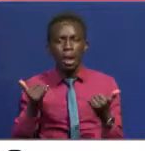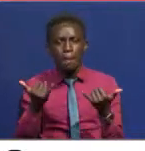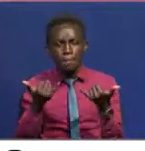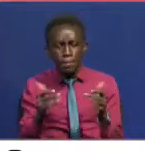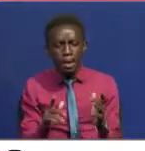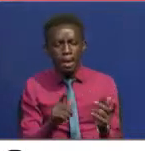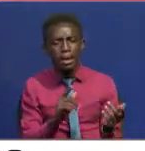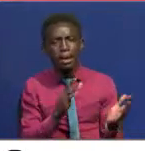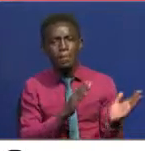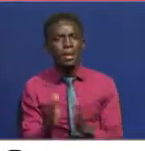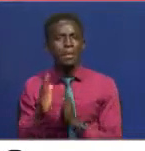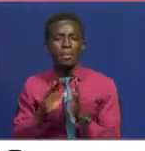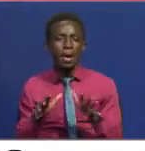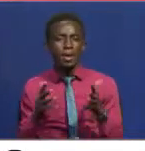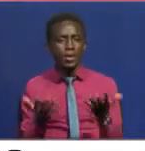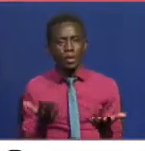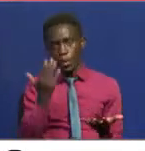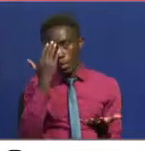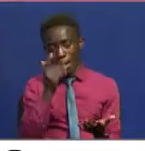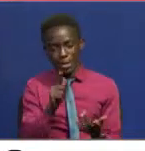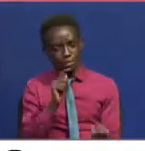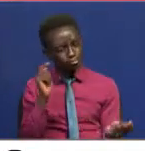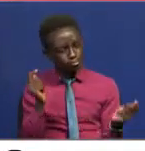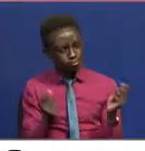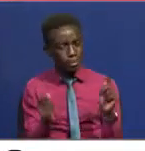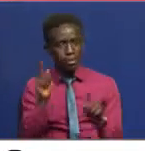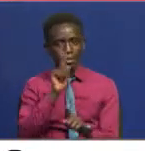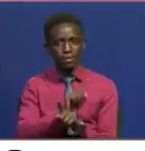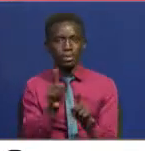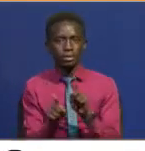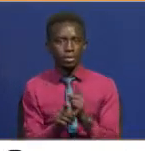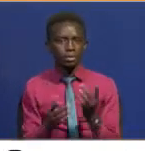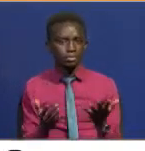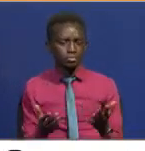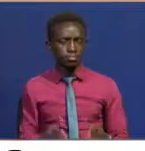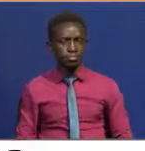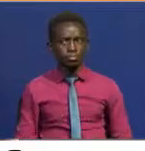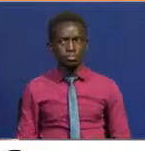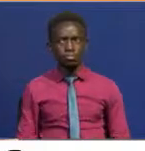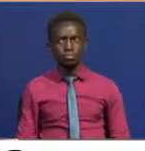transition? Because it changes everything. Okay, so we are looking at